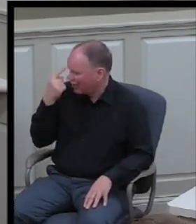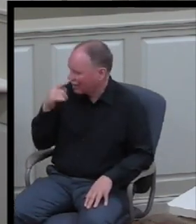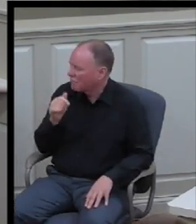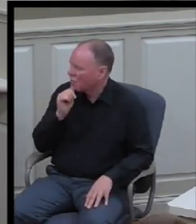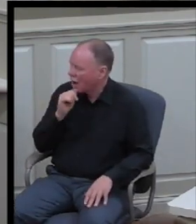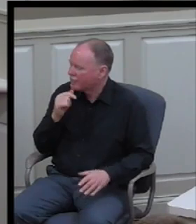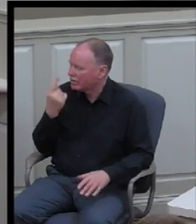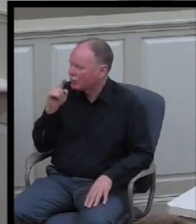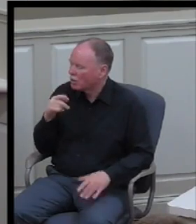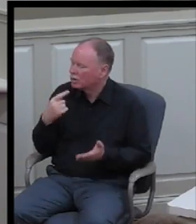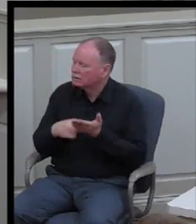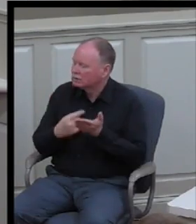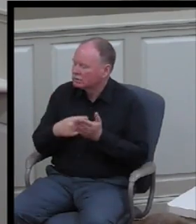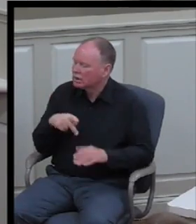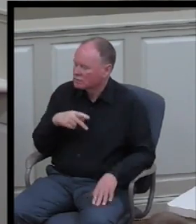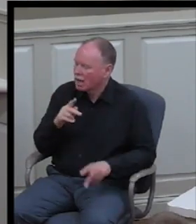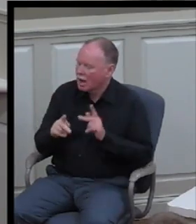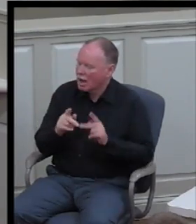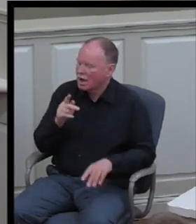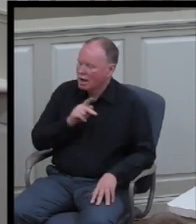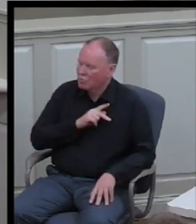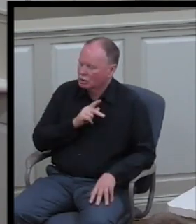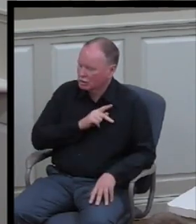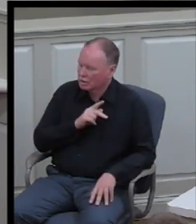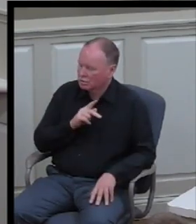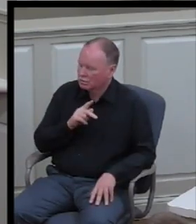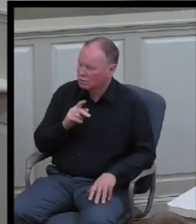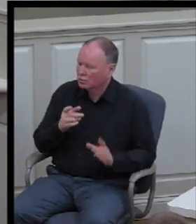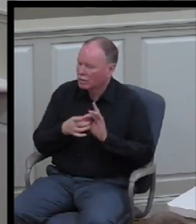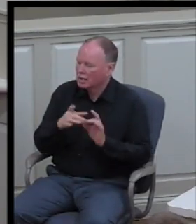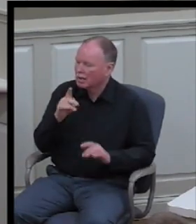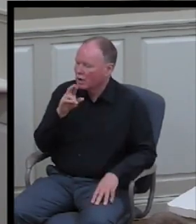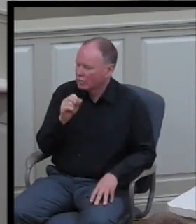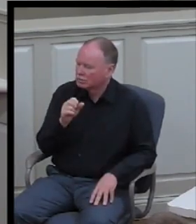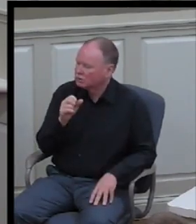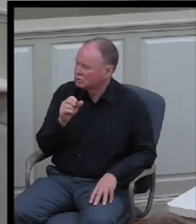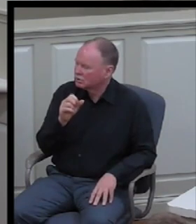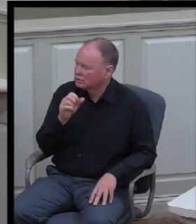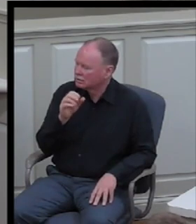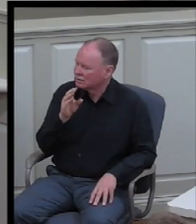session to discuss personnel pursuant to KRS 61810-1F.